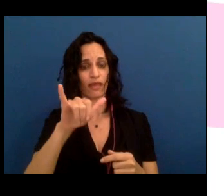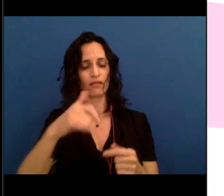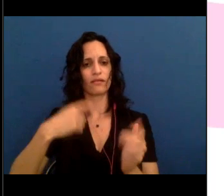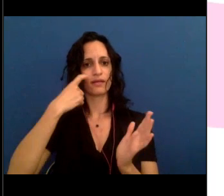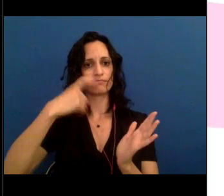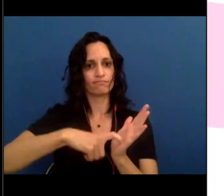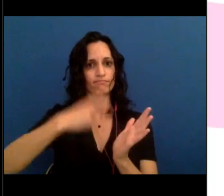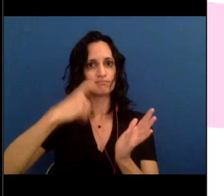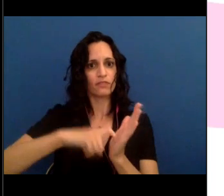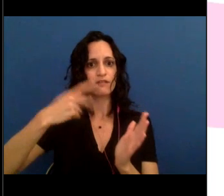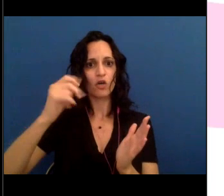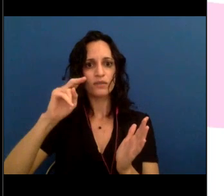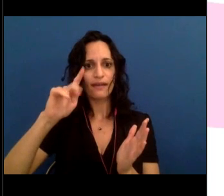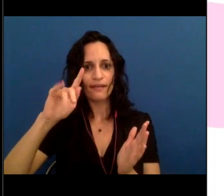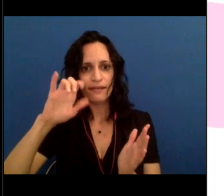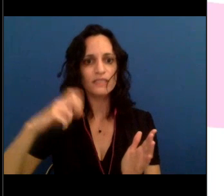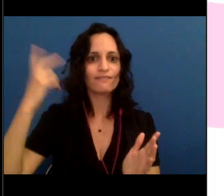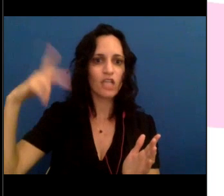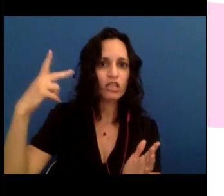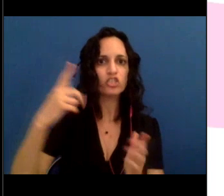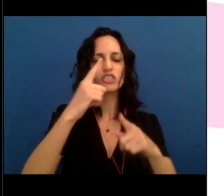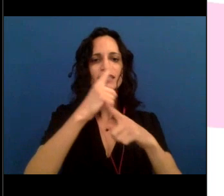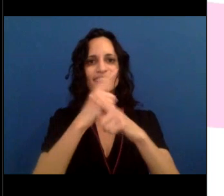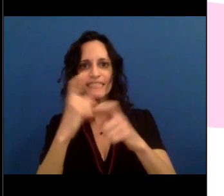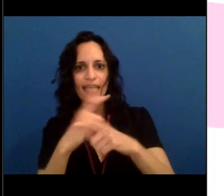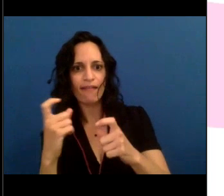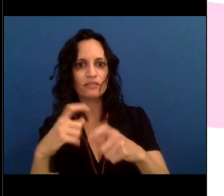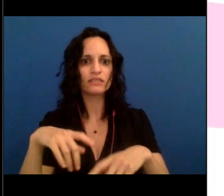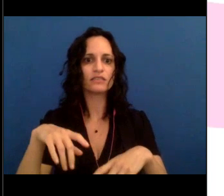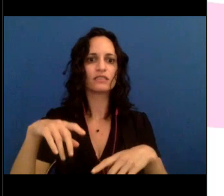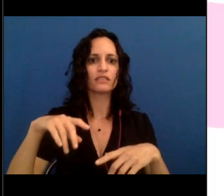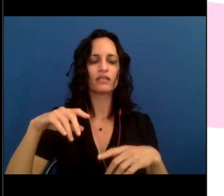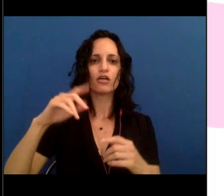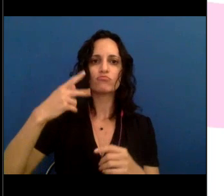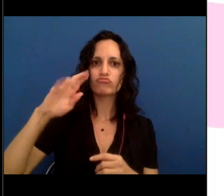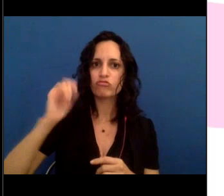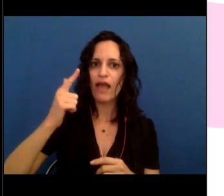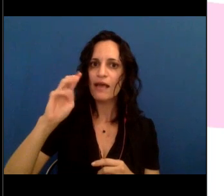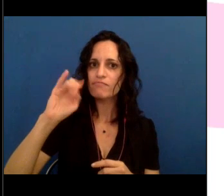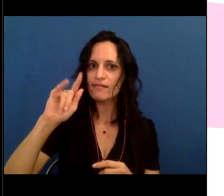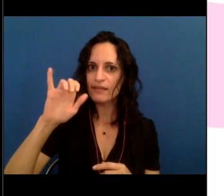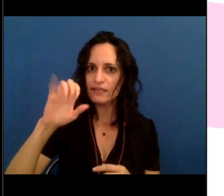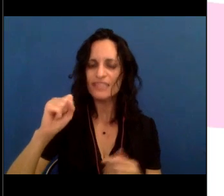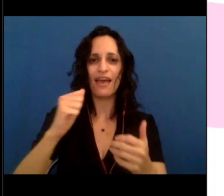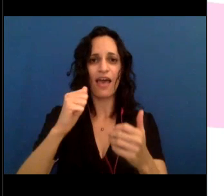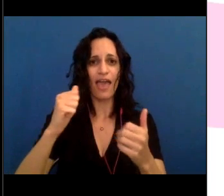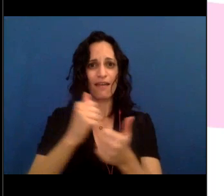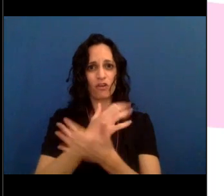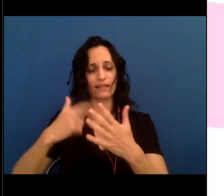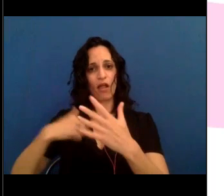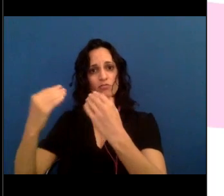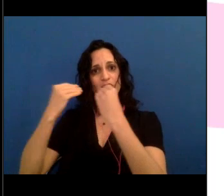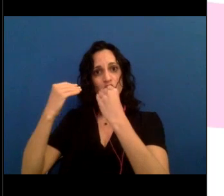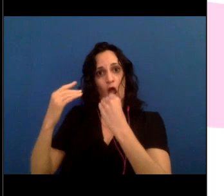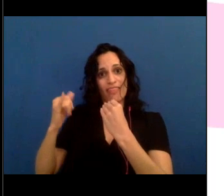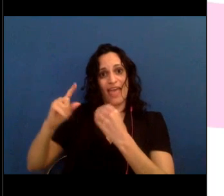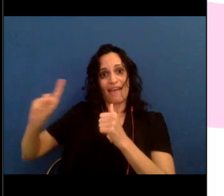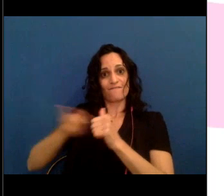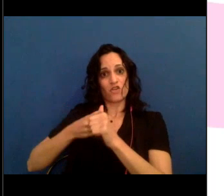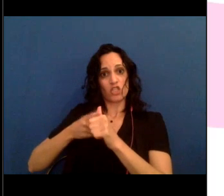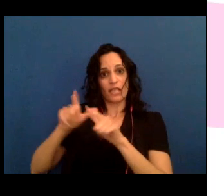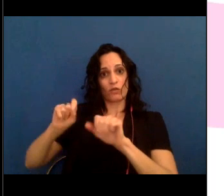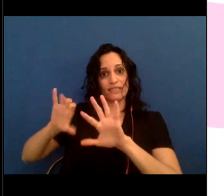phonetics, phonology, syntax, pragmatics, all the levels of linguistic structure I was being taught in that very first class to look at as